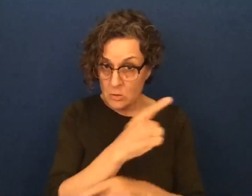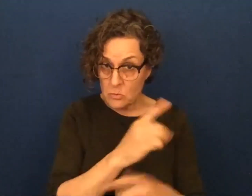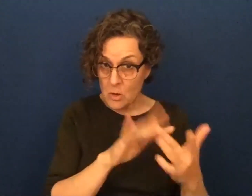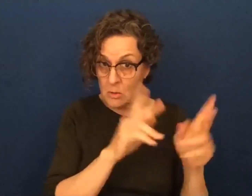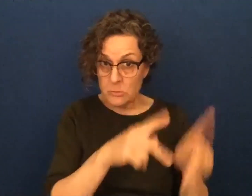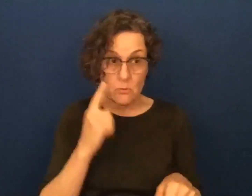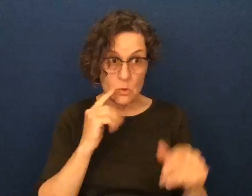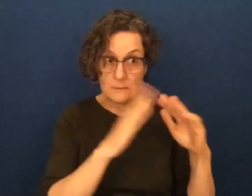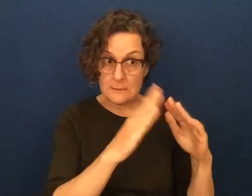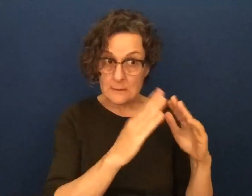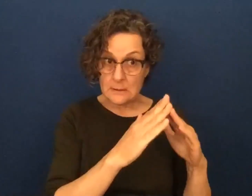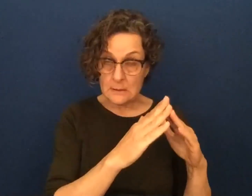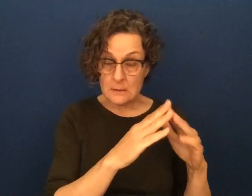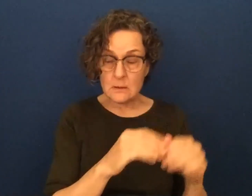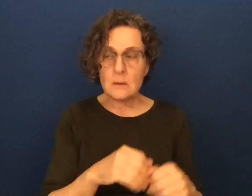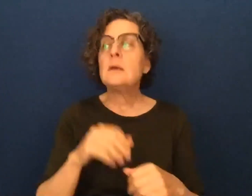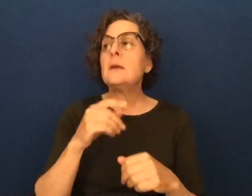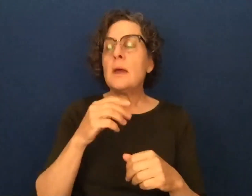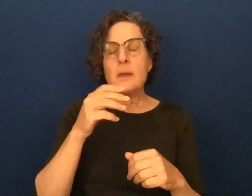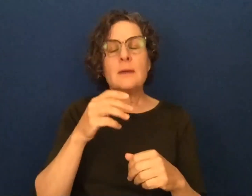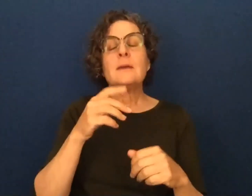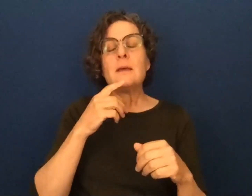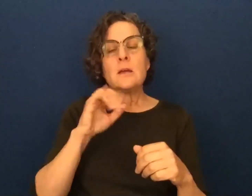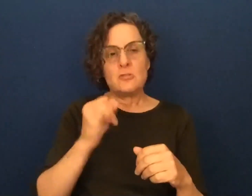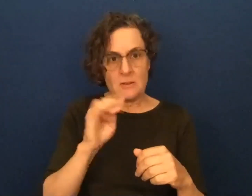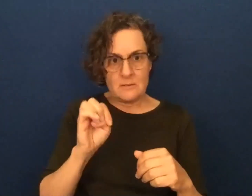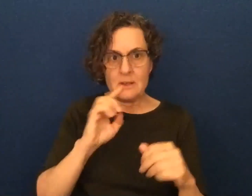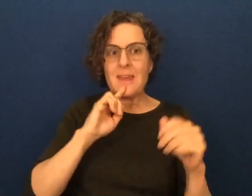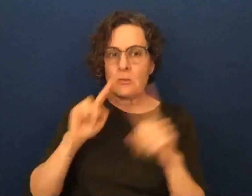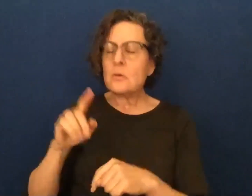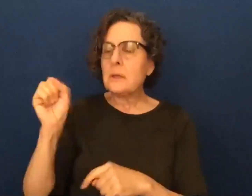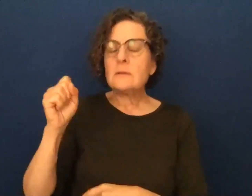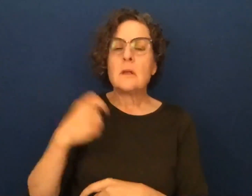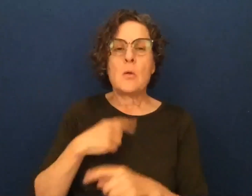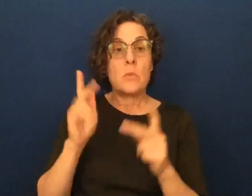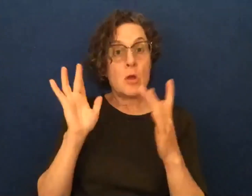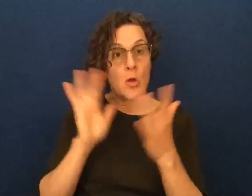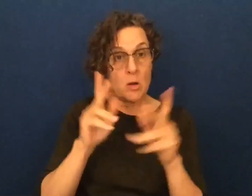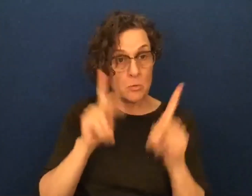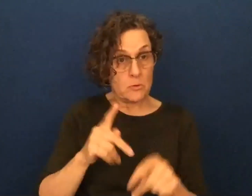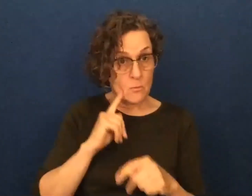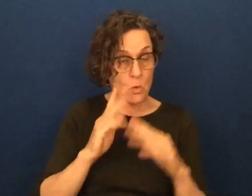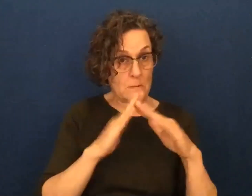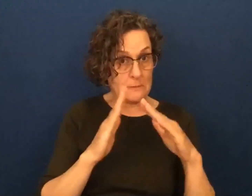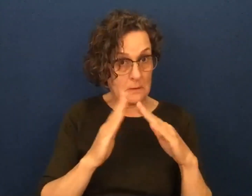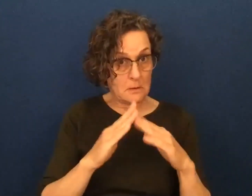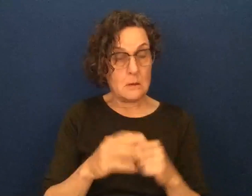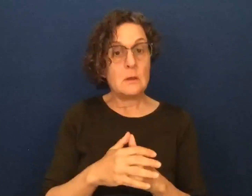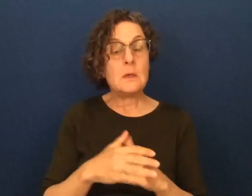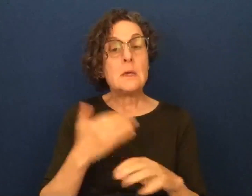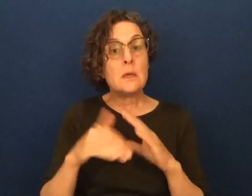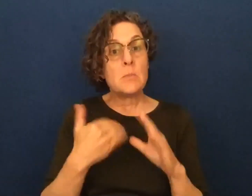me? That is correct. I am the contact for the city. Primary emails, if people want, can go